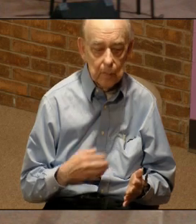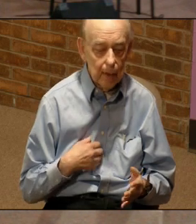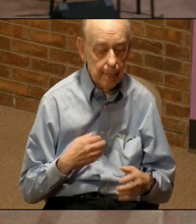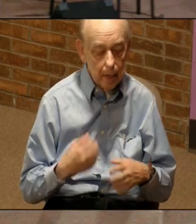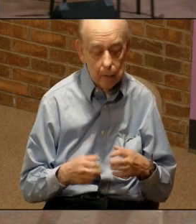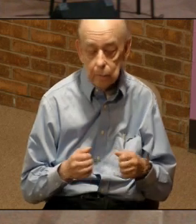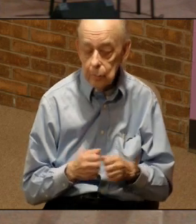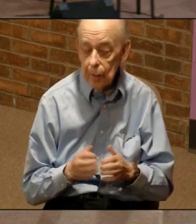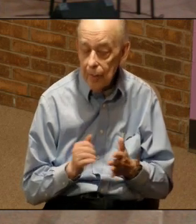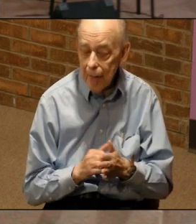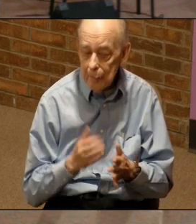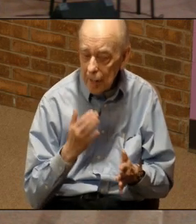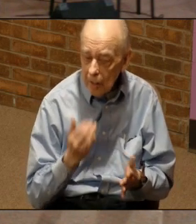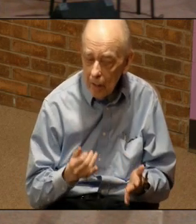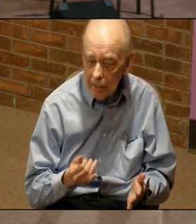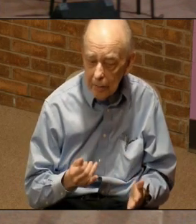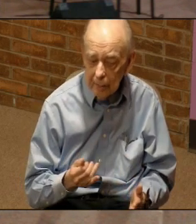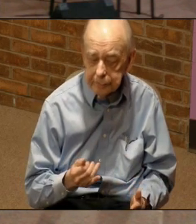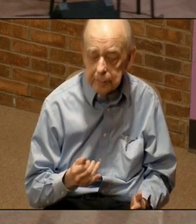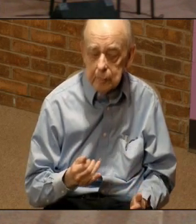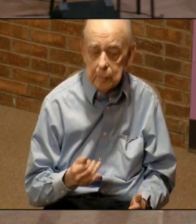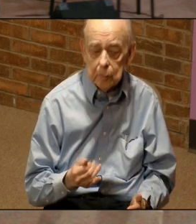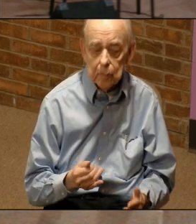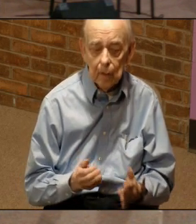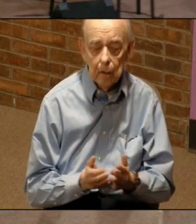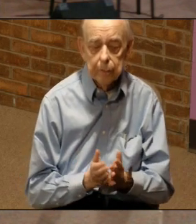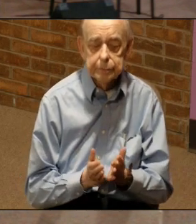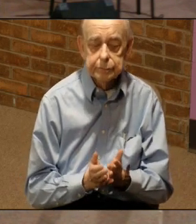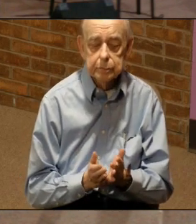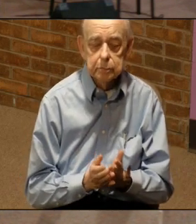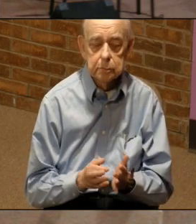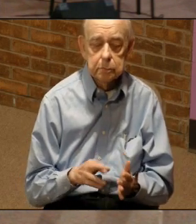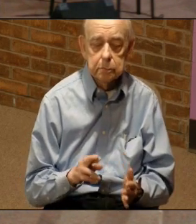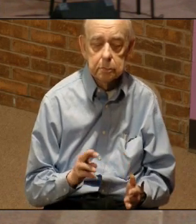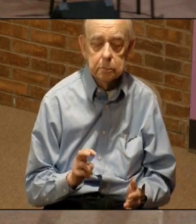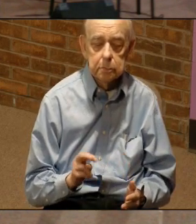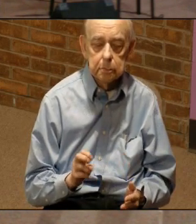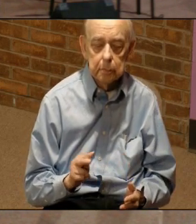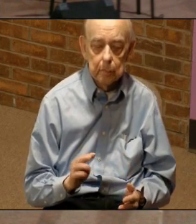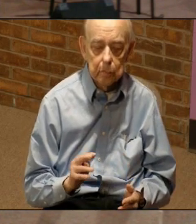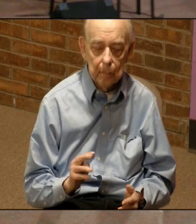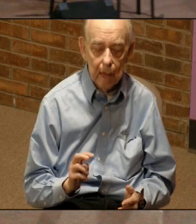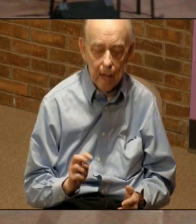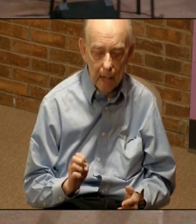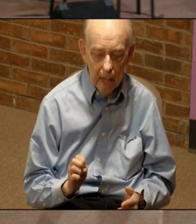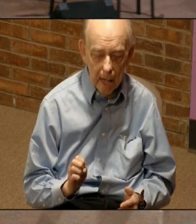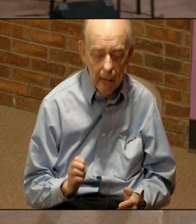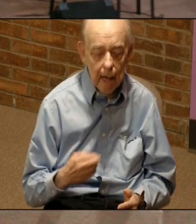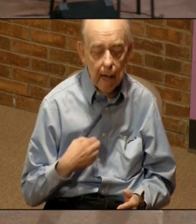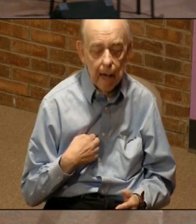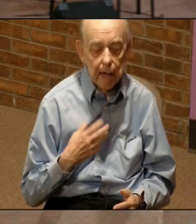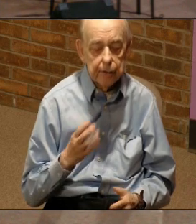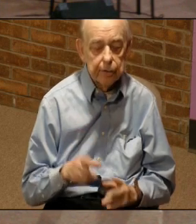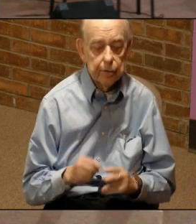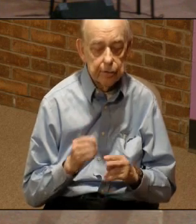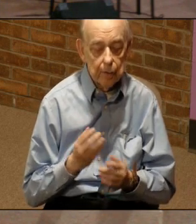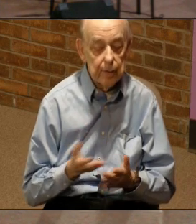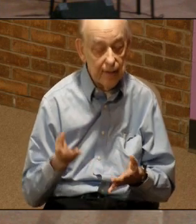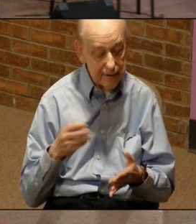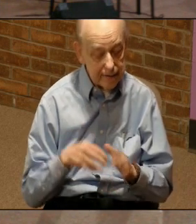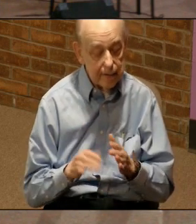problems with it because the book of Revelation has certain things in